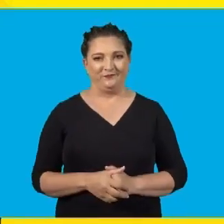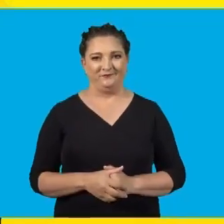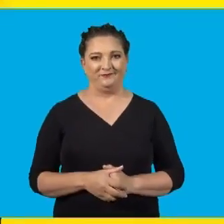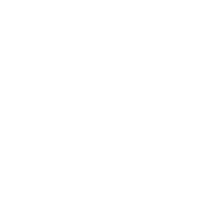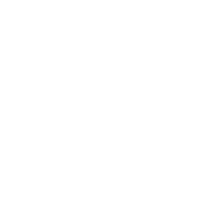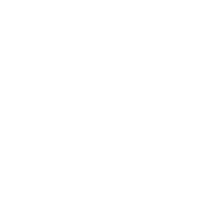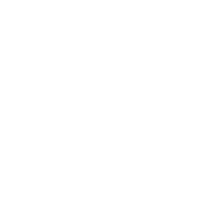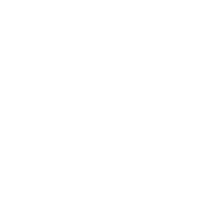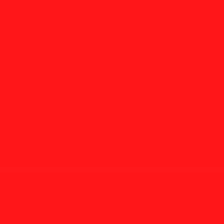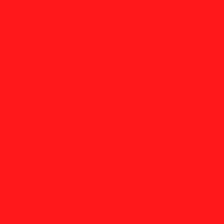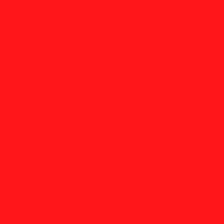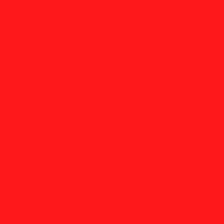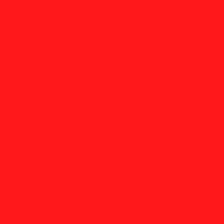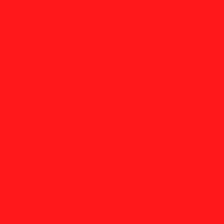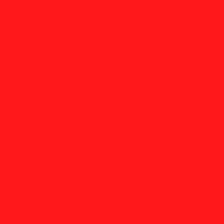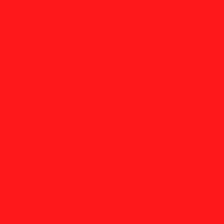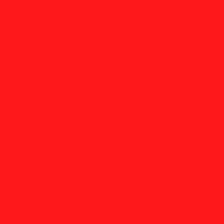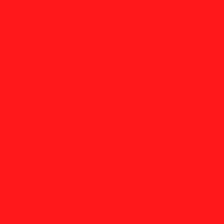break.